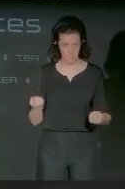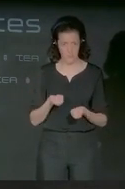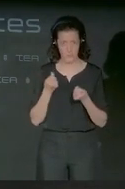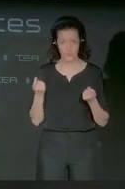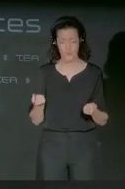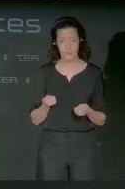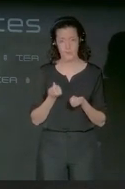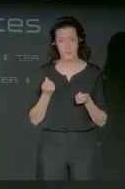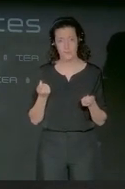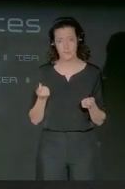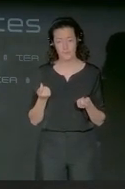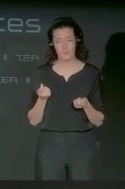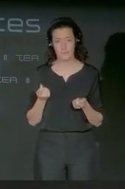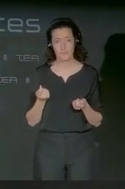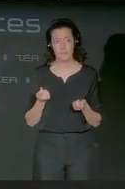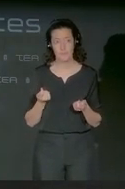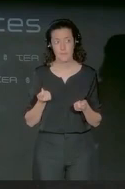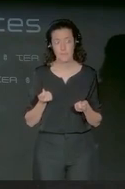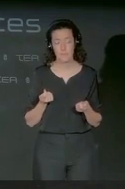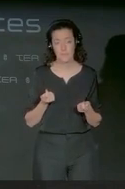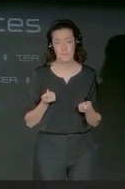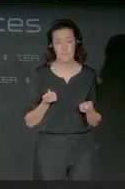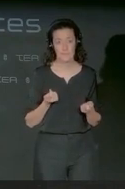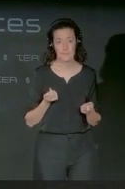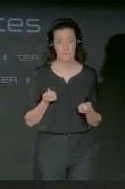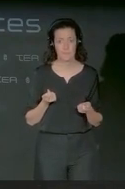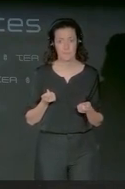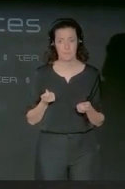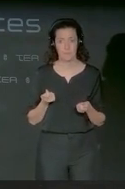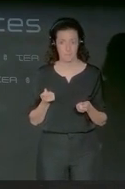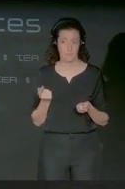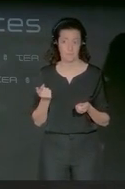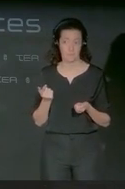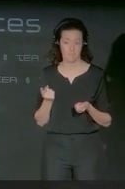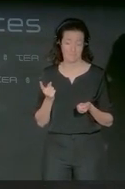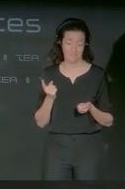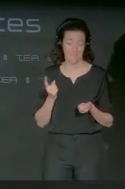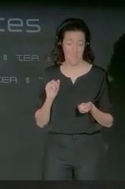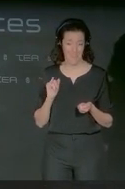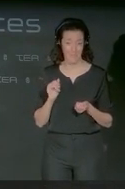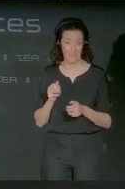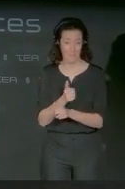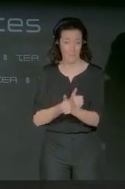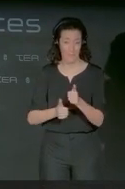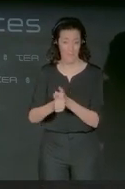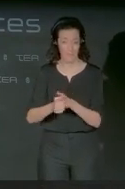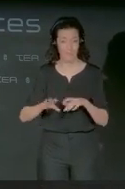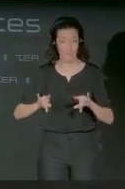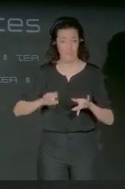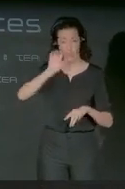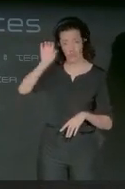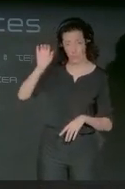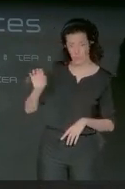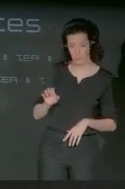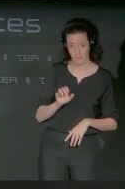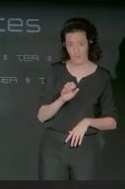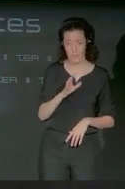priorities, not least the brutal Russian invasion of Ukraine and all the consequences that has had on the economy.